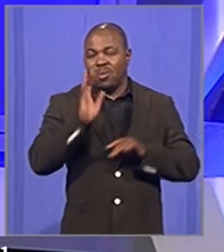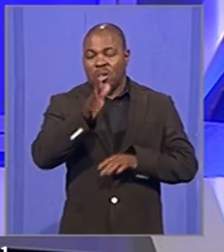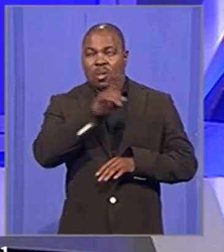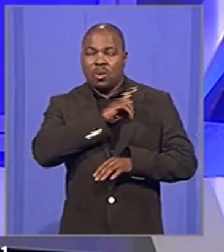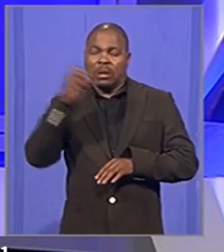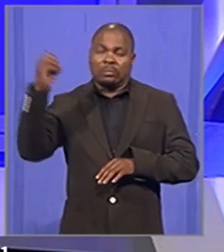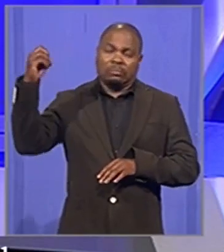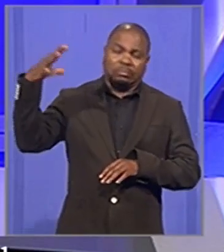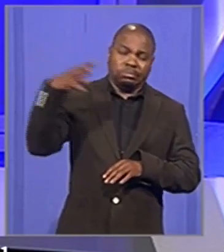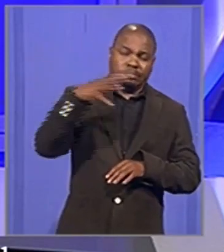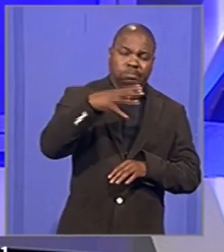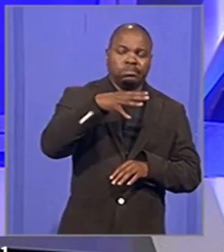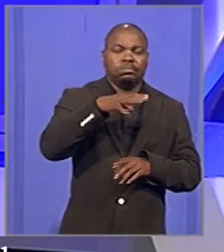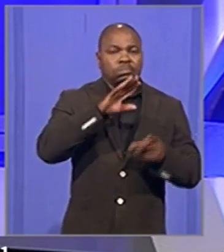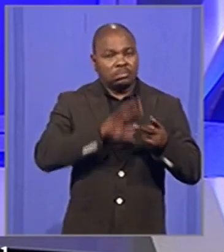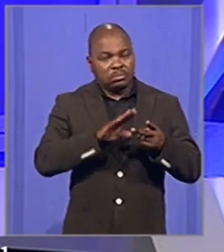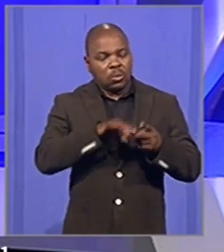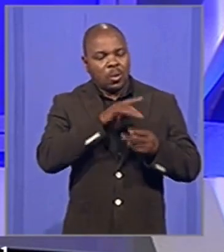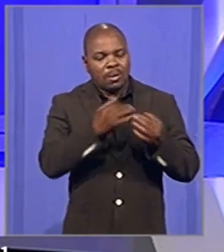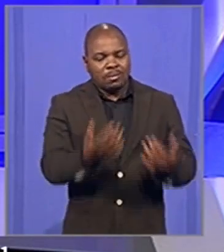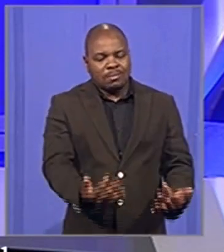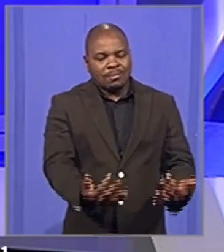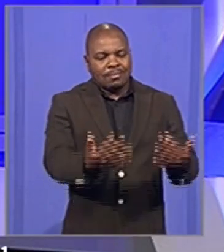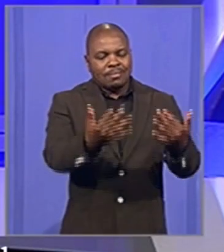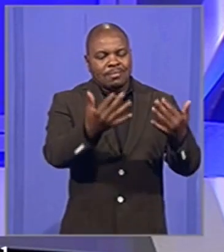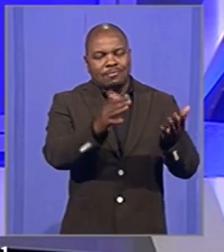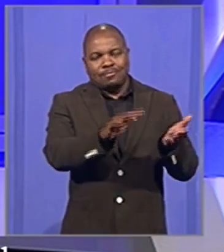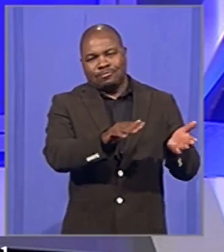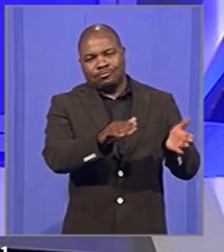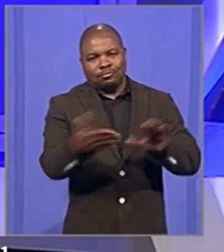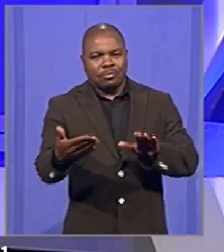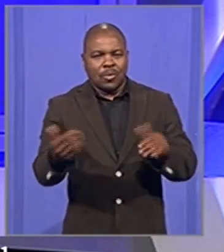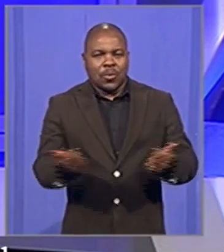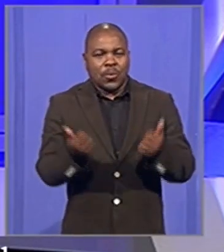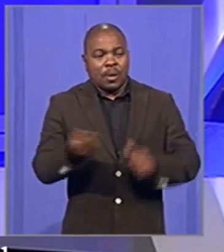o tseneletseng jaaka dijalo di setse di simolotse go swa.